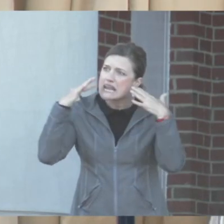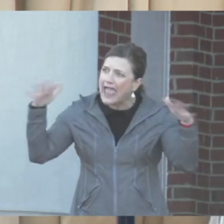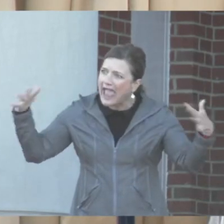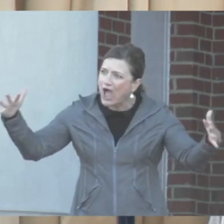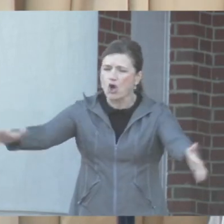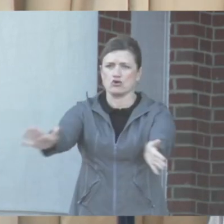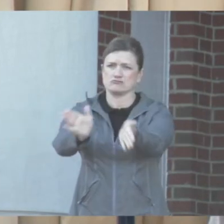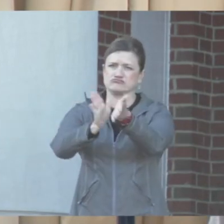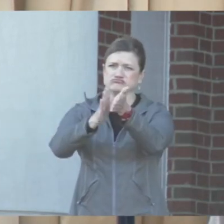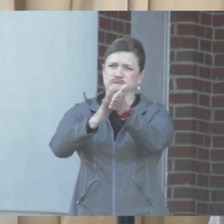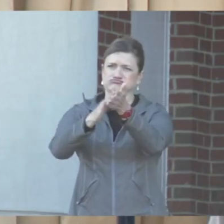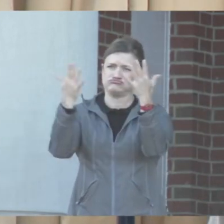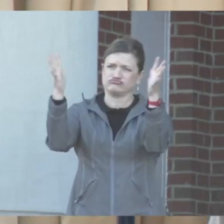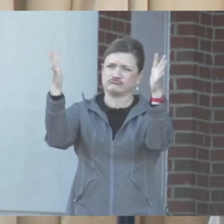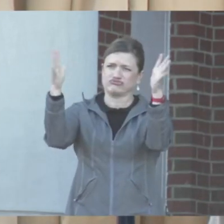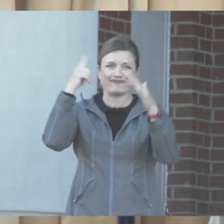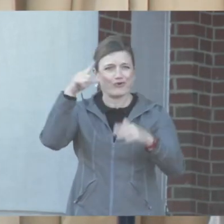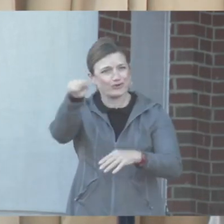of applause.